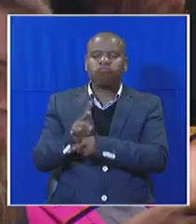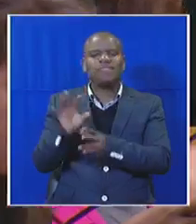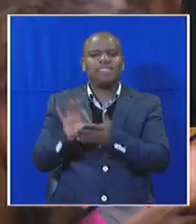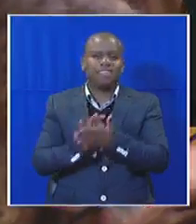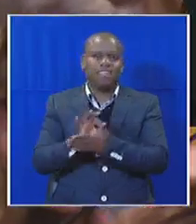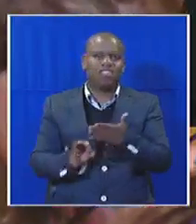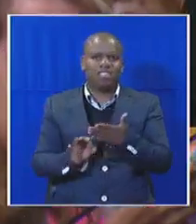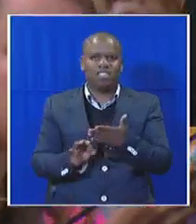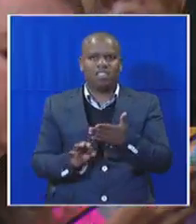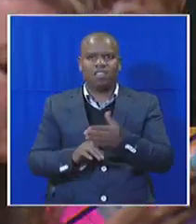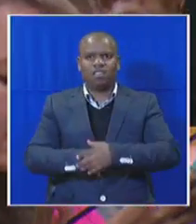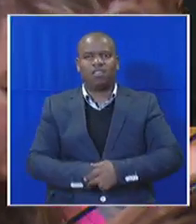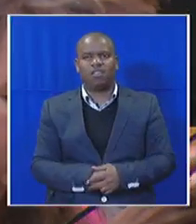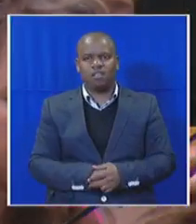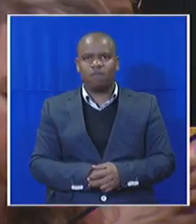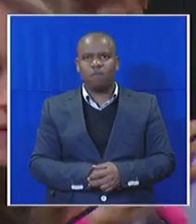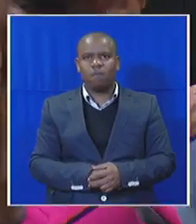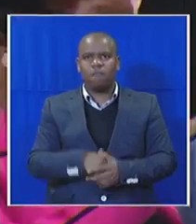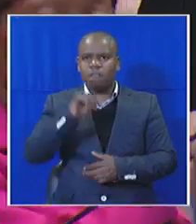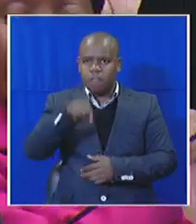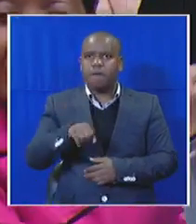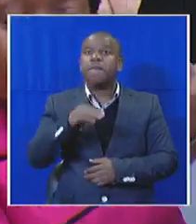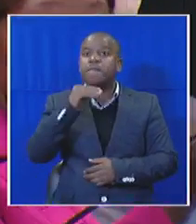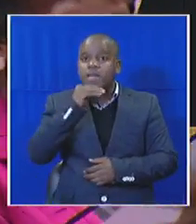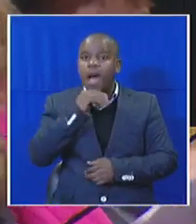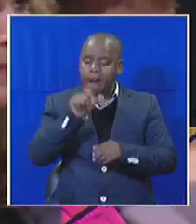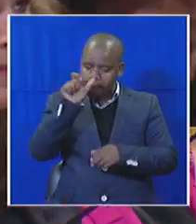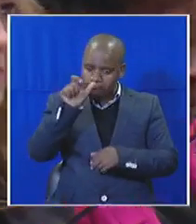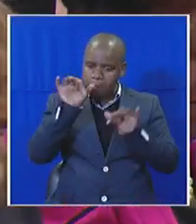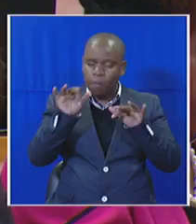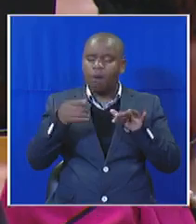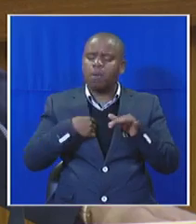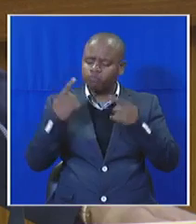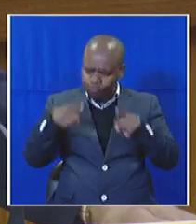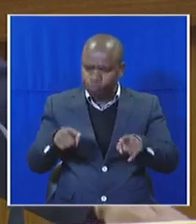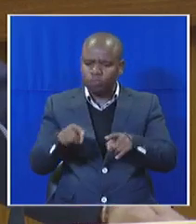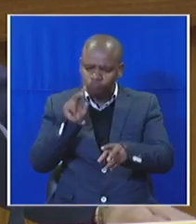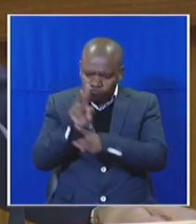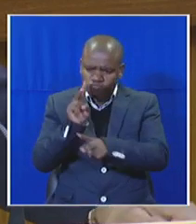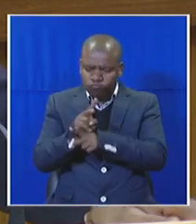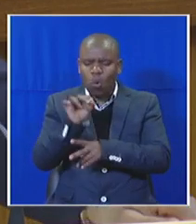have the views to support or whatever.